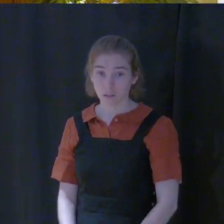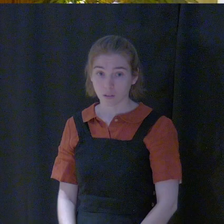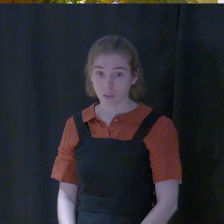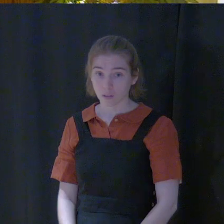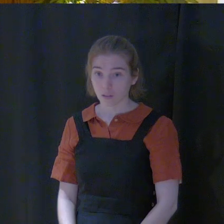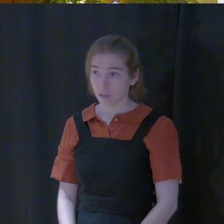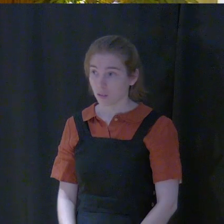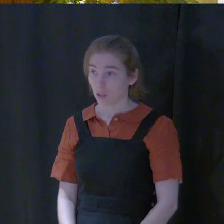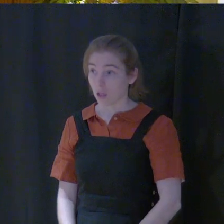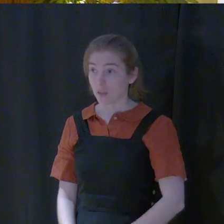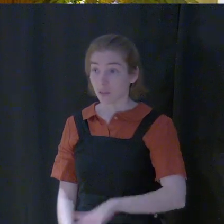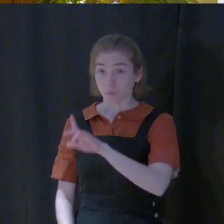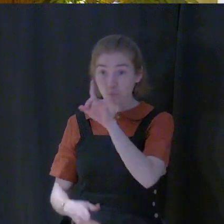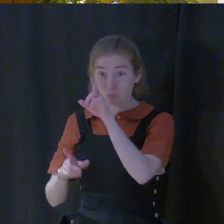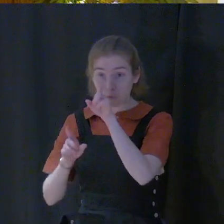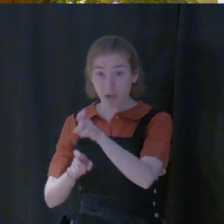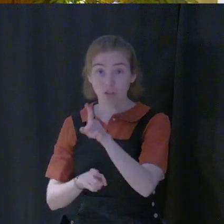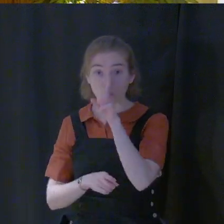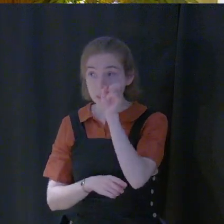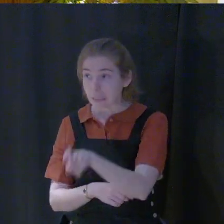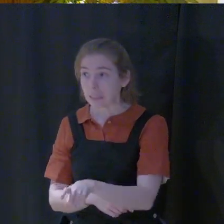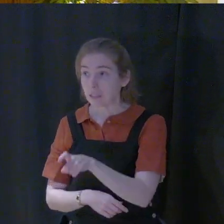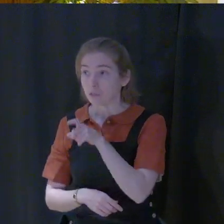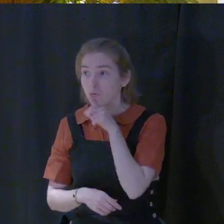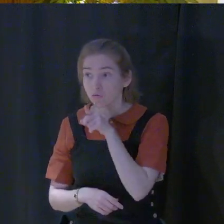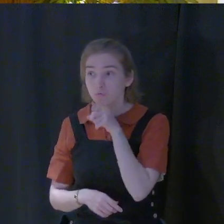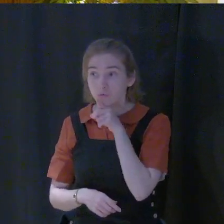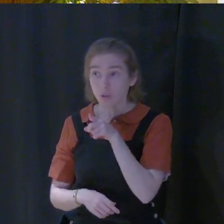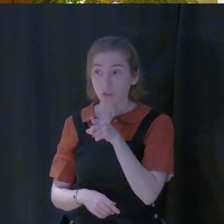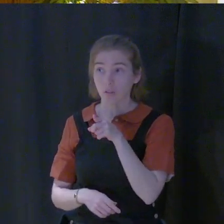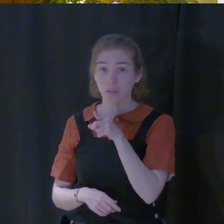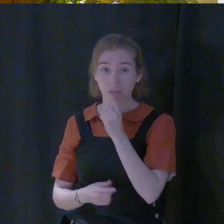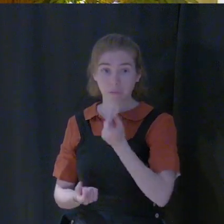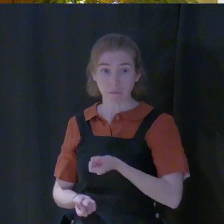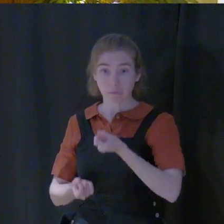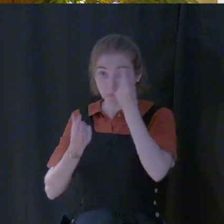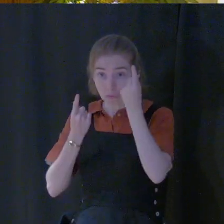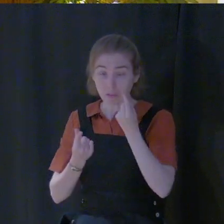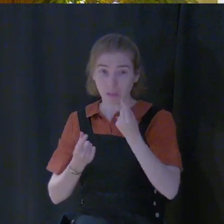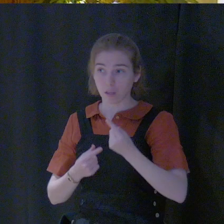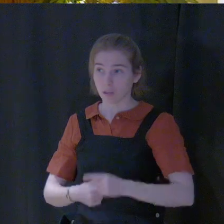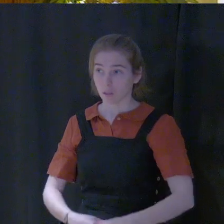These are questions that we need to really understand.